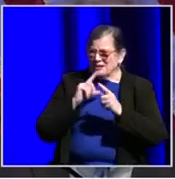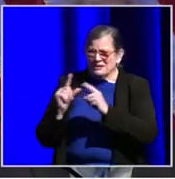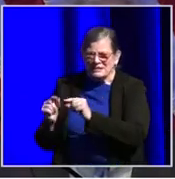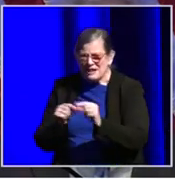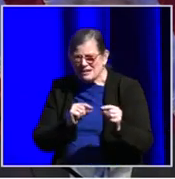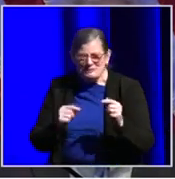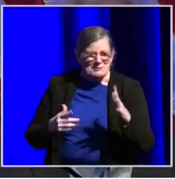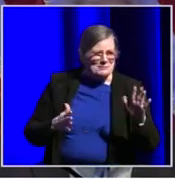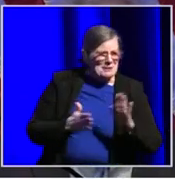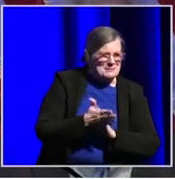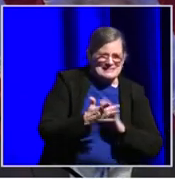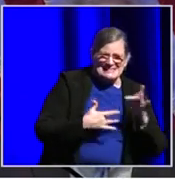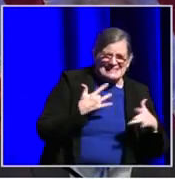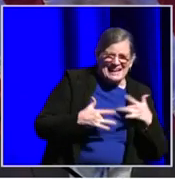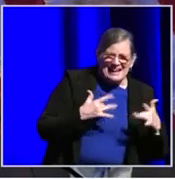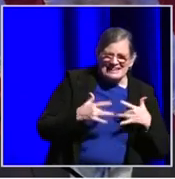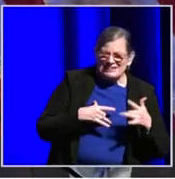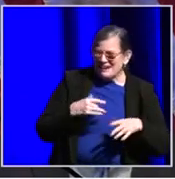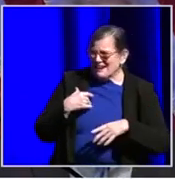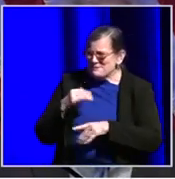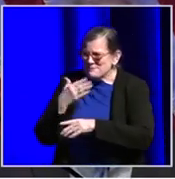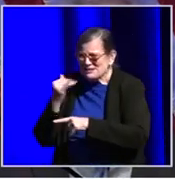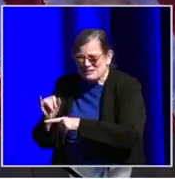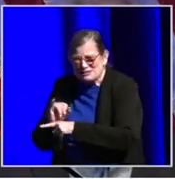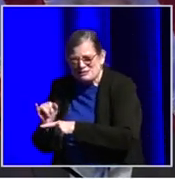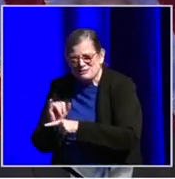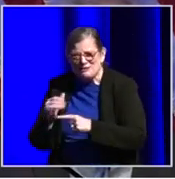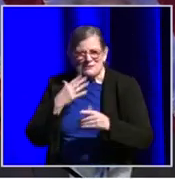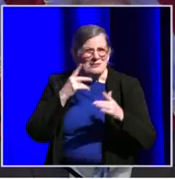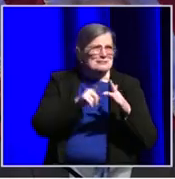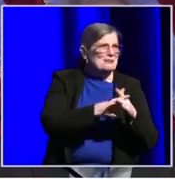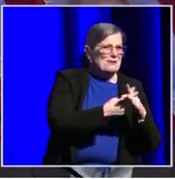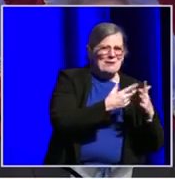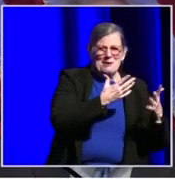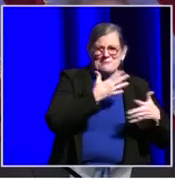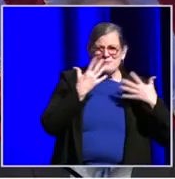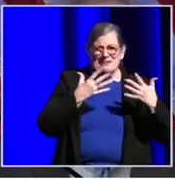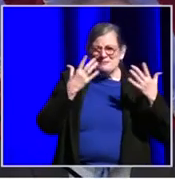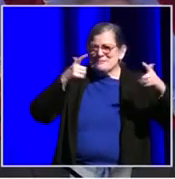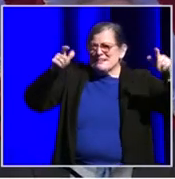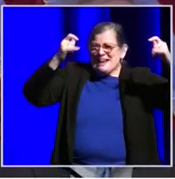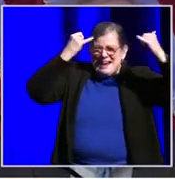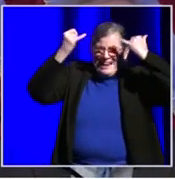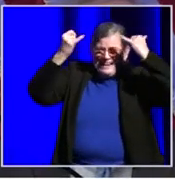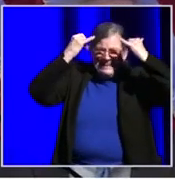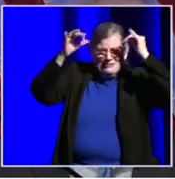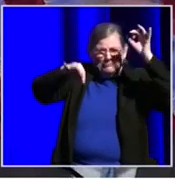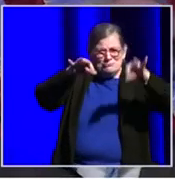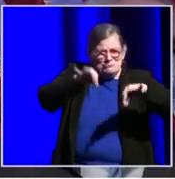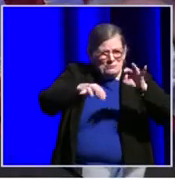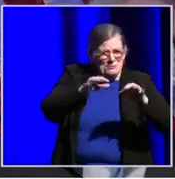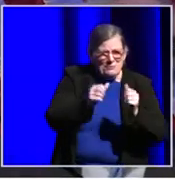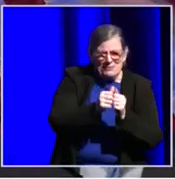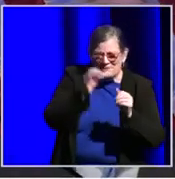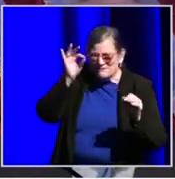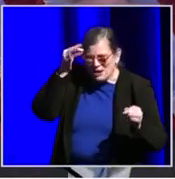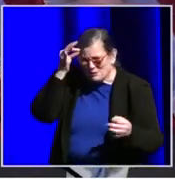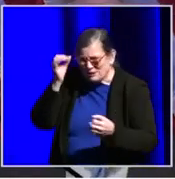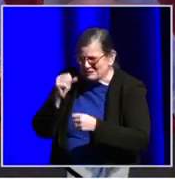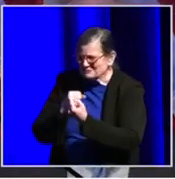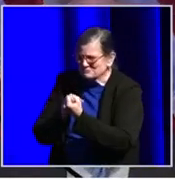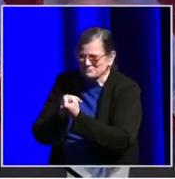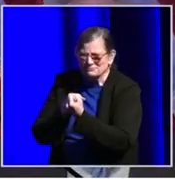interns, with the startup that has the big idea to meet with its federal partners, or business travelers who are coming